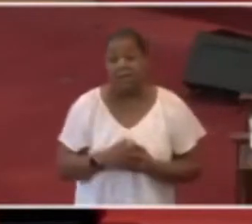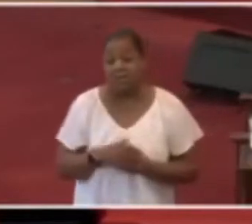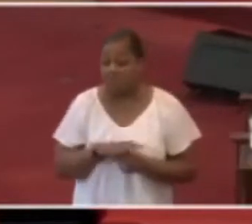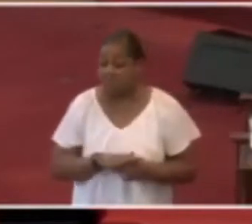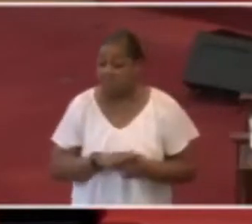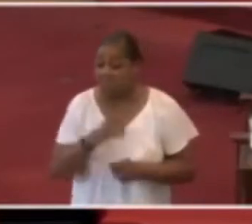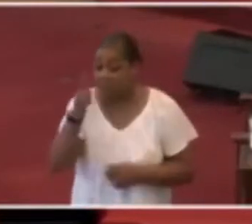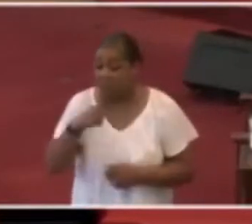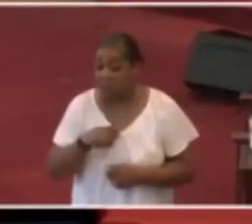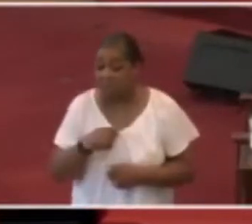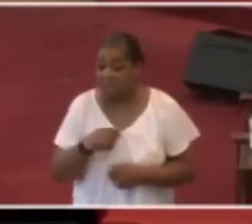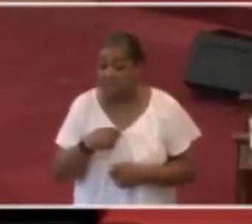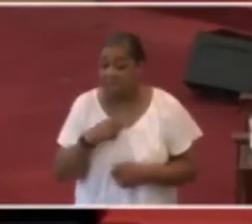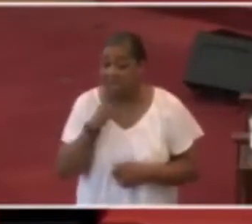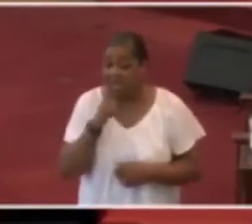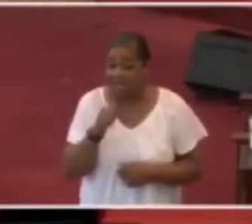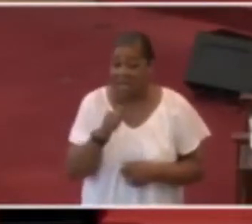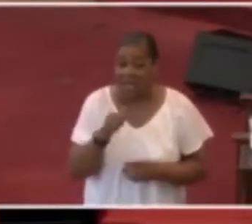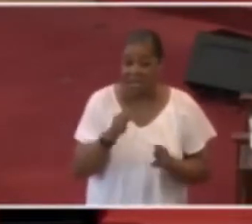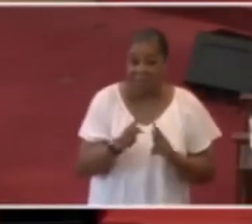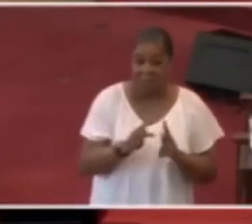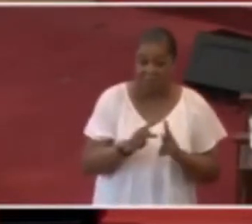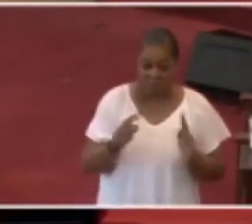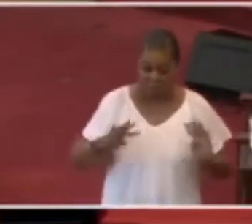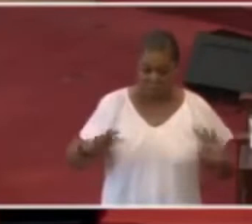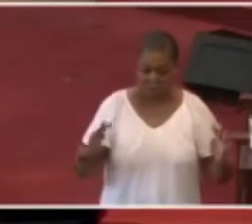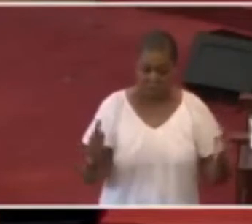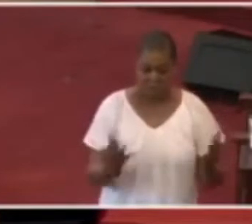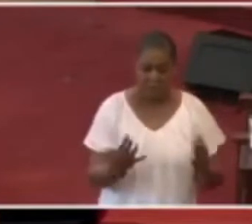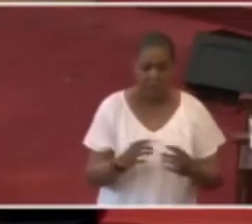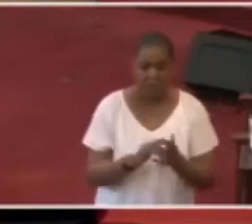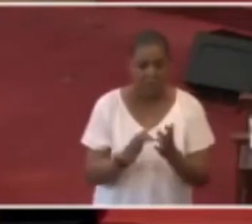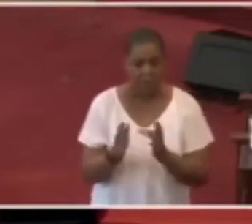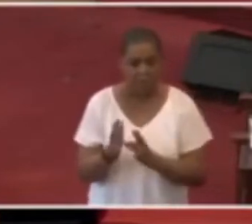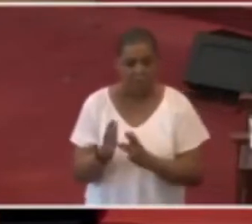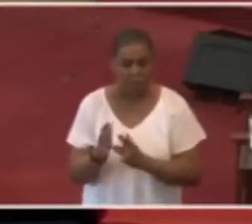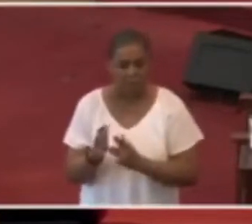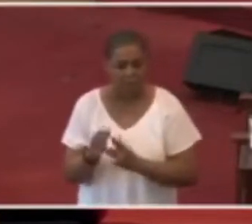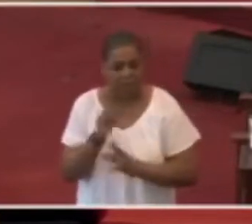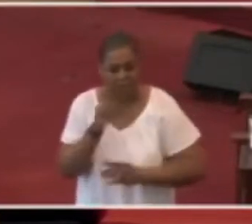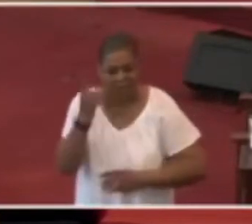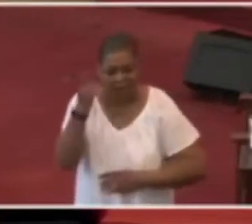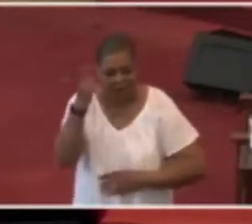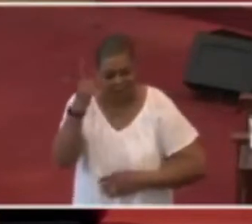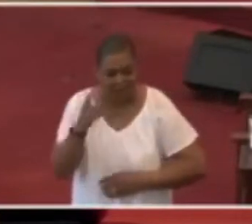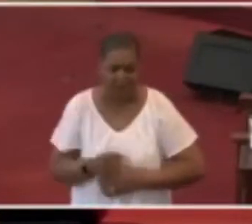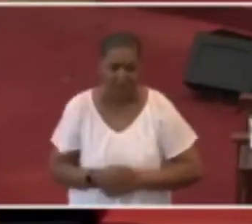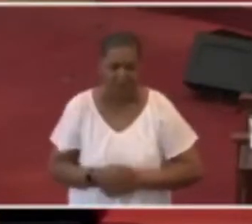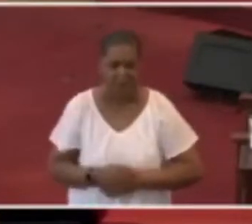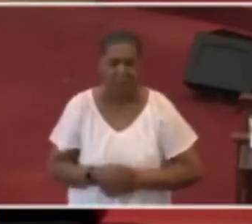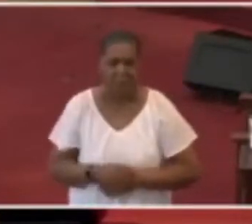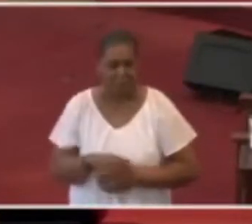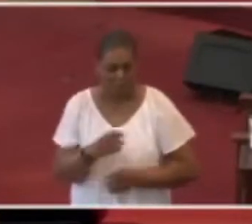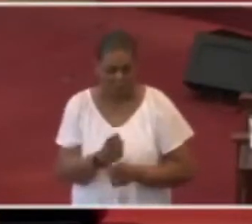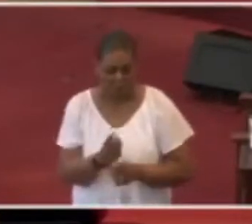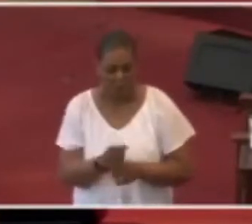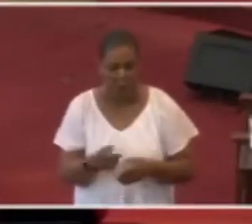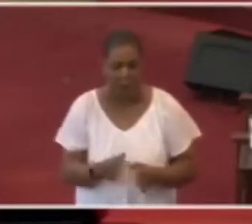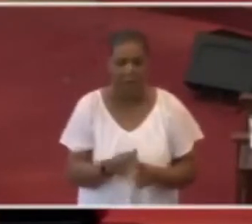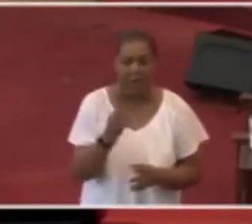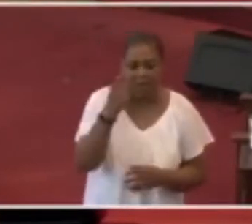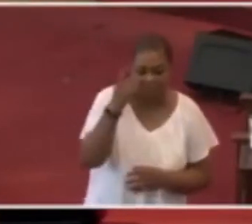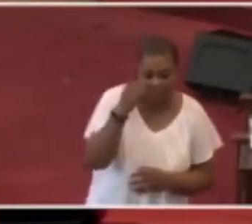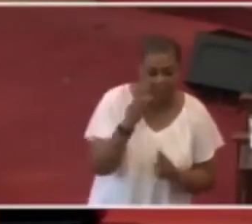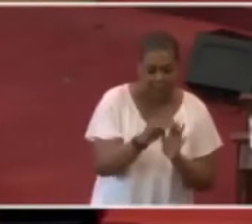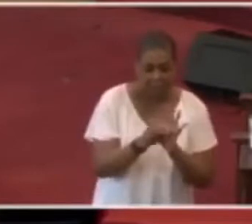text to me is not the intimidation of encircling Jesus in expert misunderstanding and interpretation of Moses'